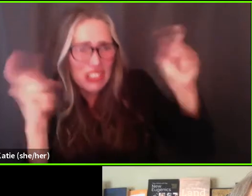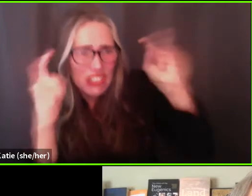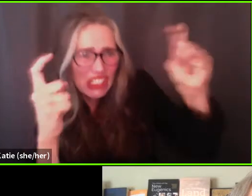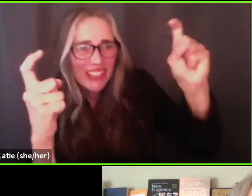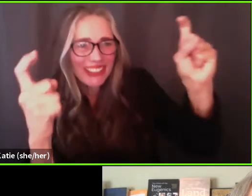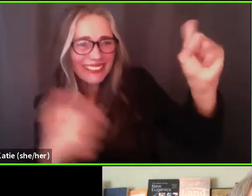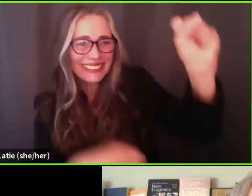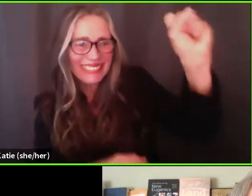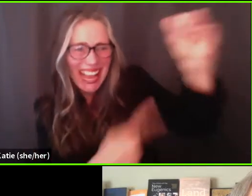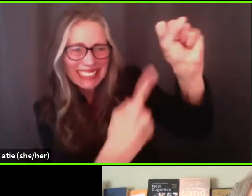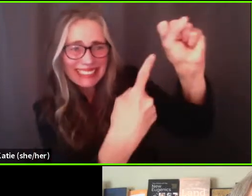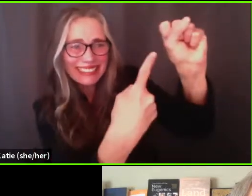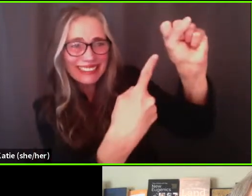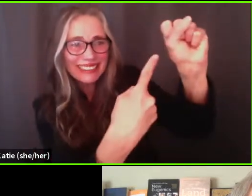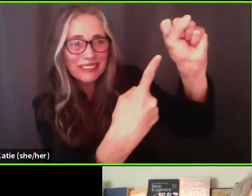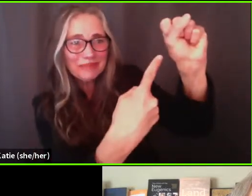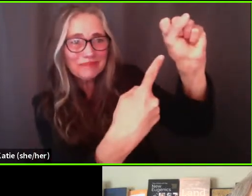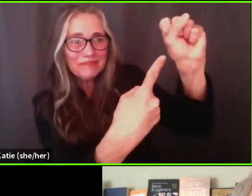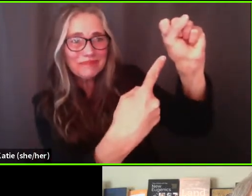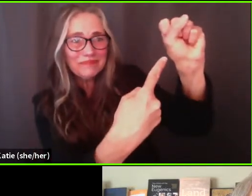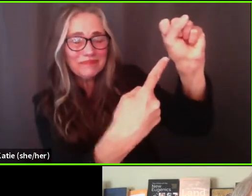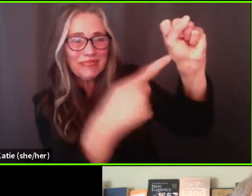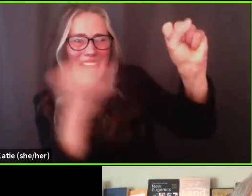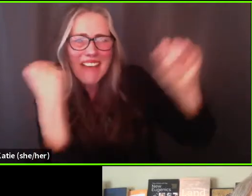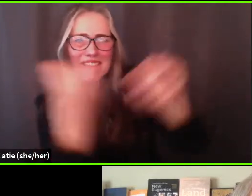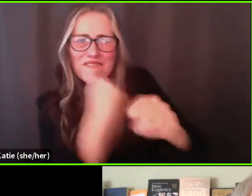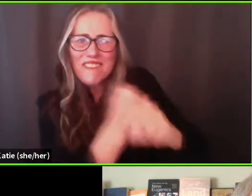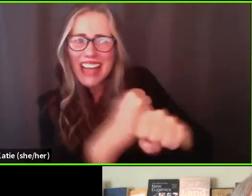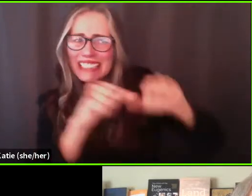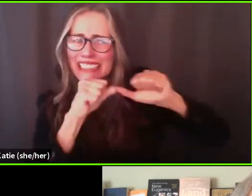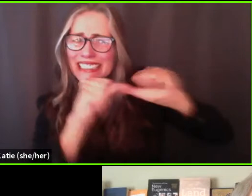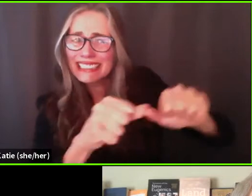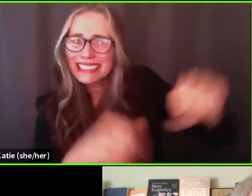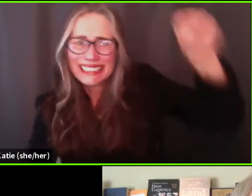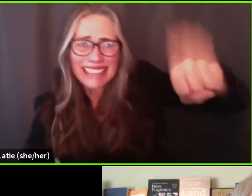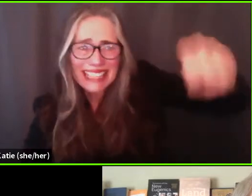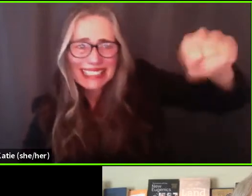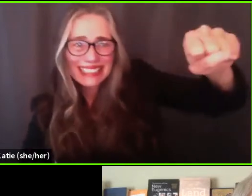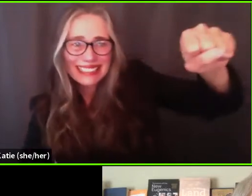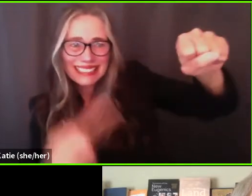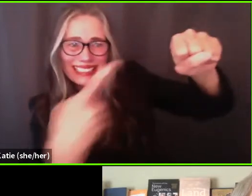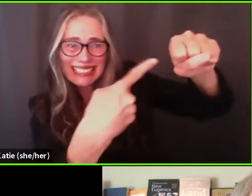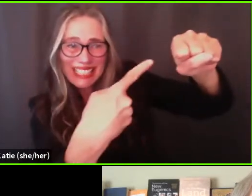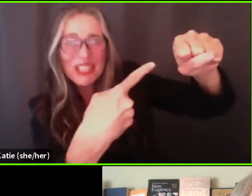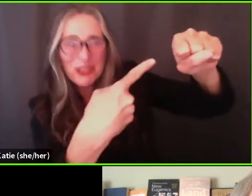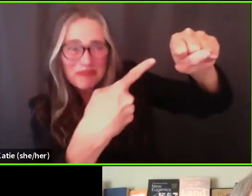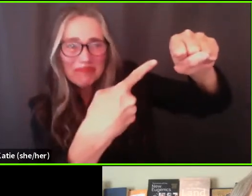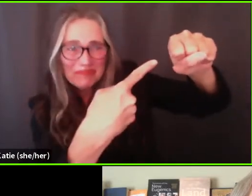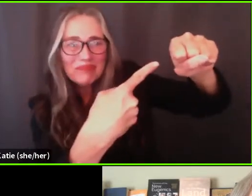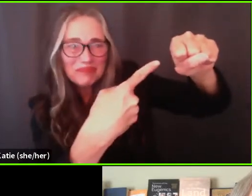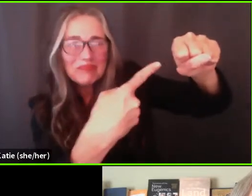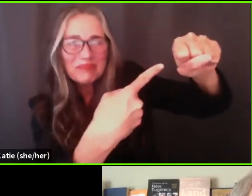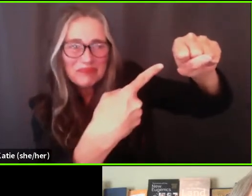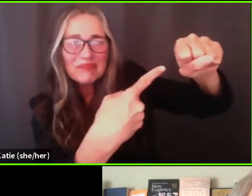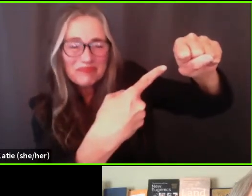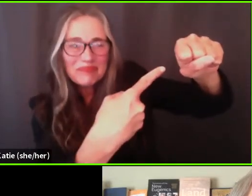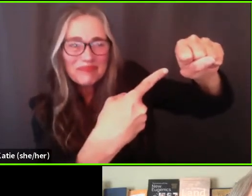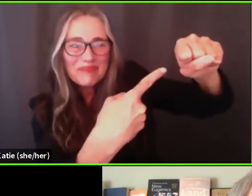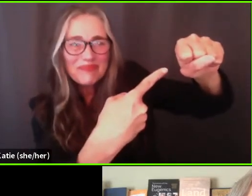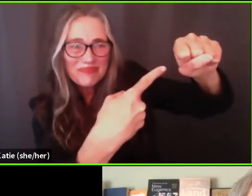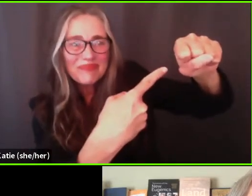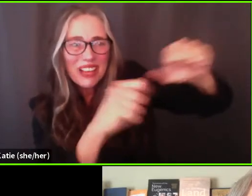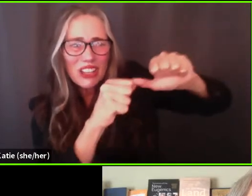and i'm going to go take a shower because i'm sweating and below my nose because i'm crying and um come back and be rejuvenated